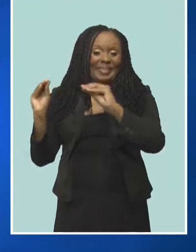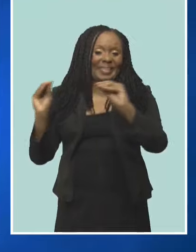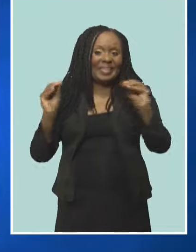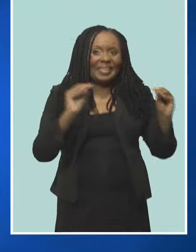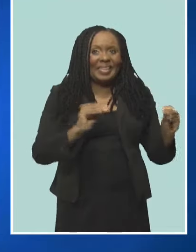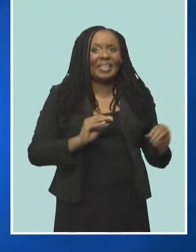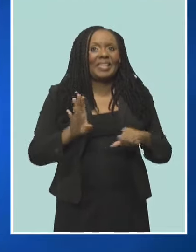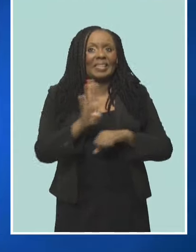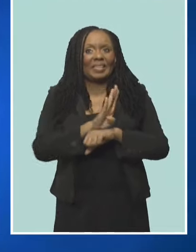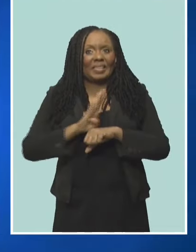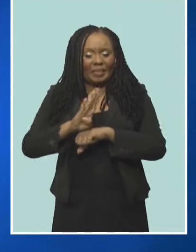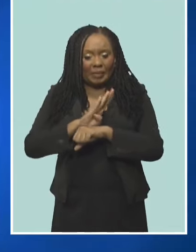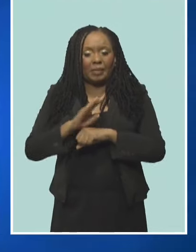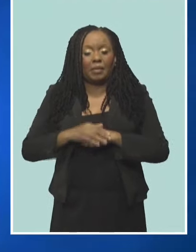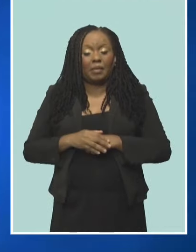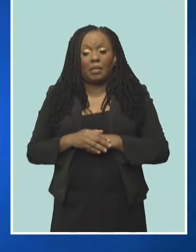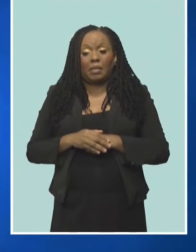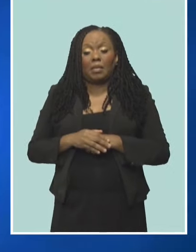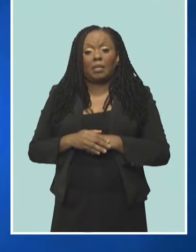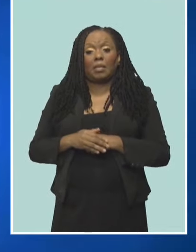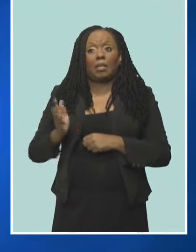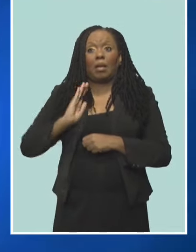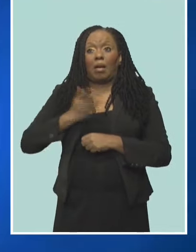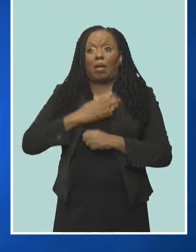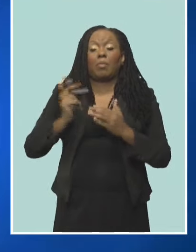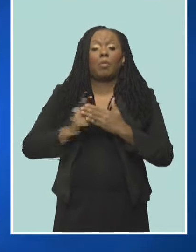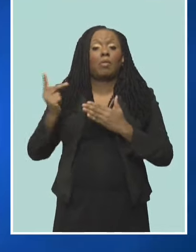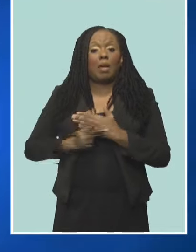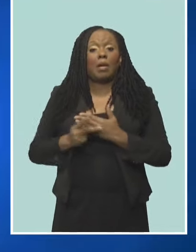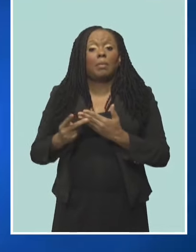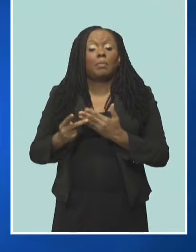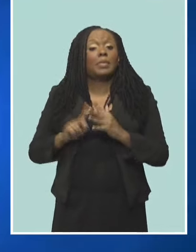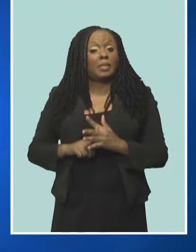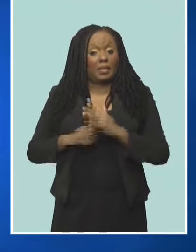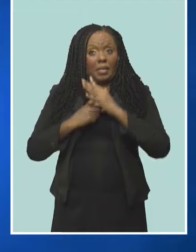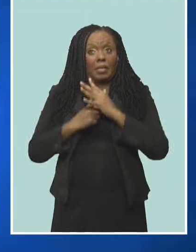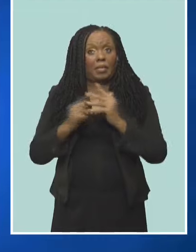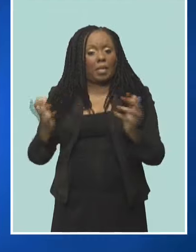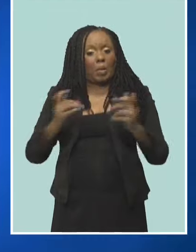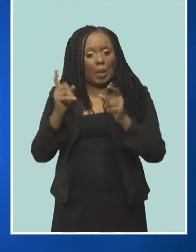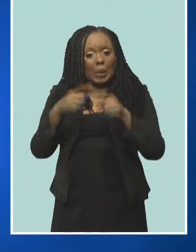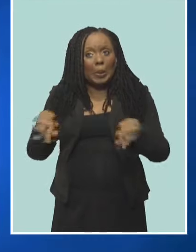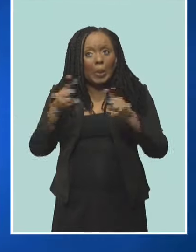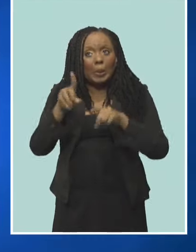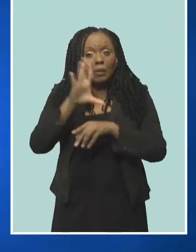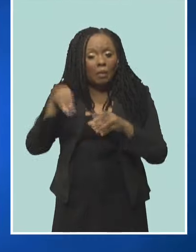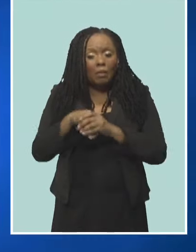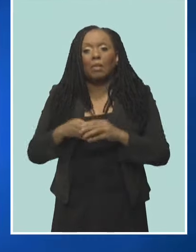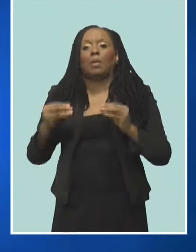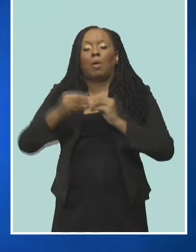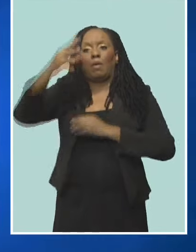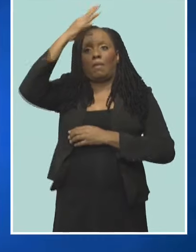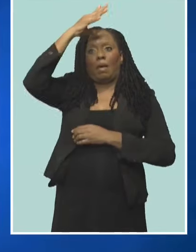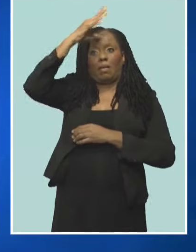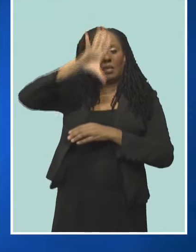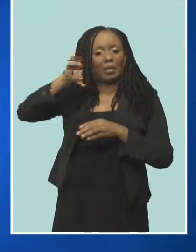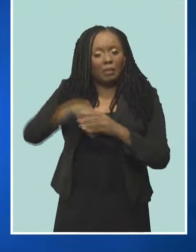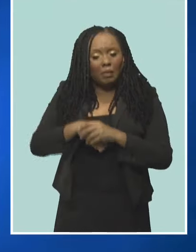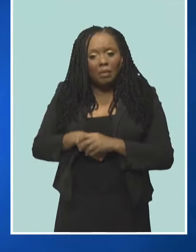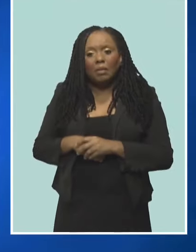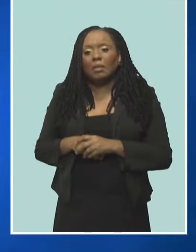this Parentwise program is going on, and we want them to get involved. We want to see more fathers involved. We want to